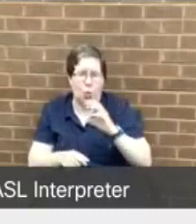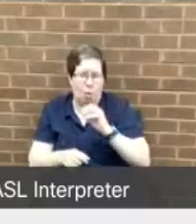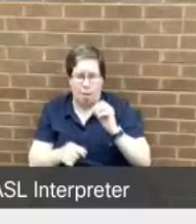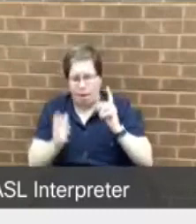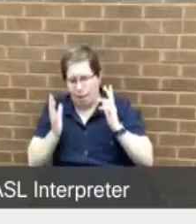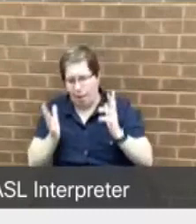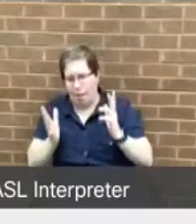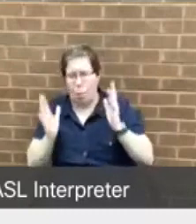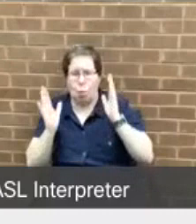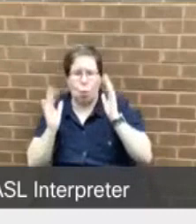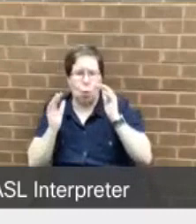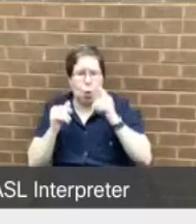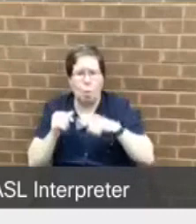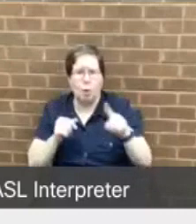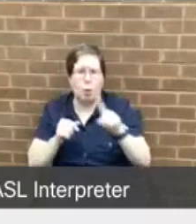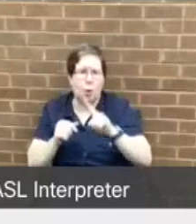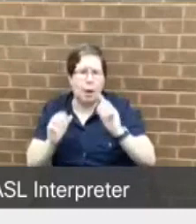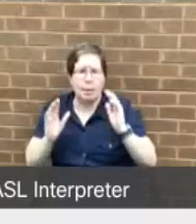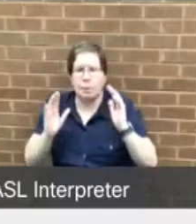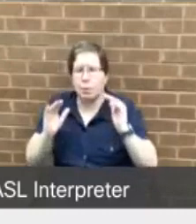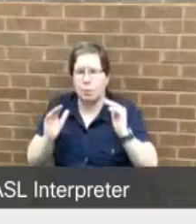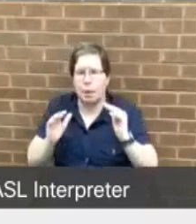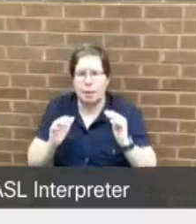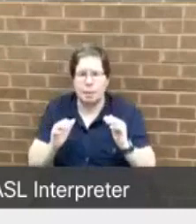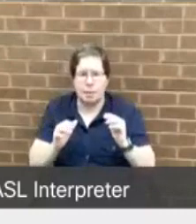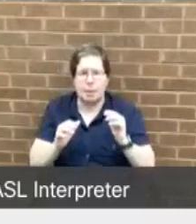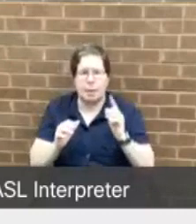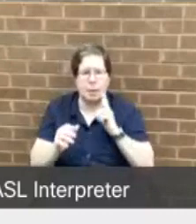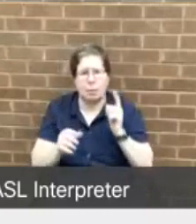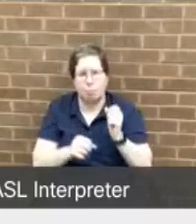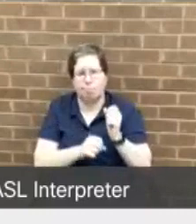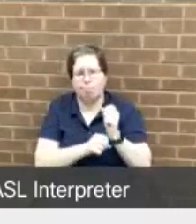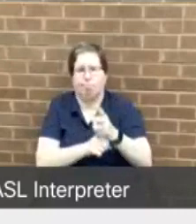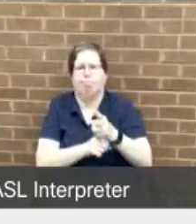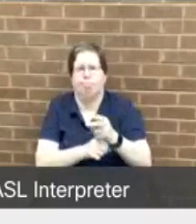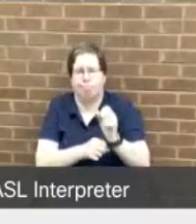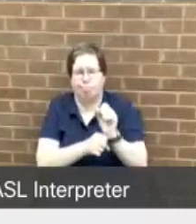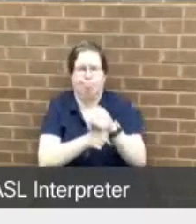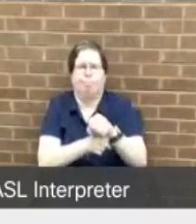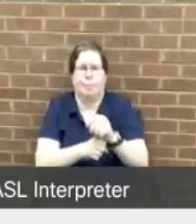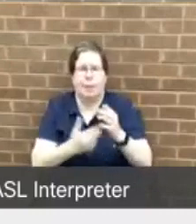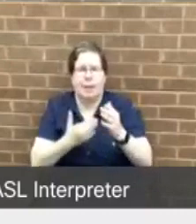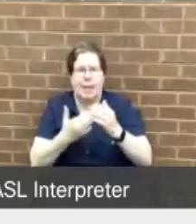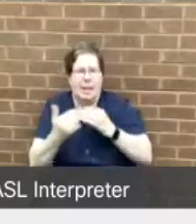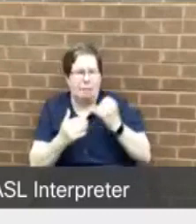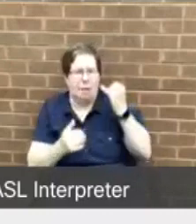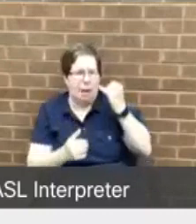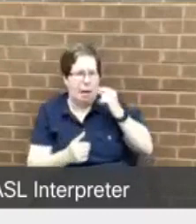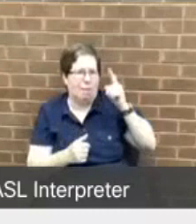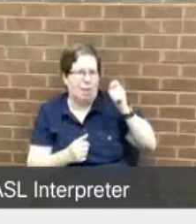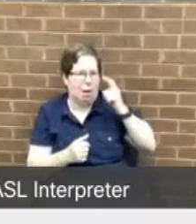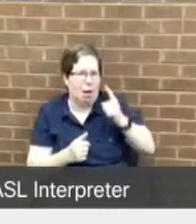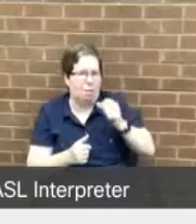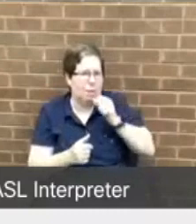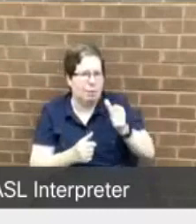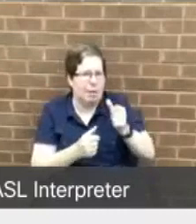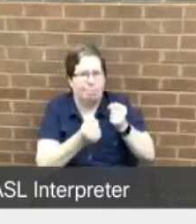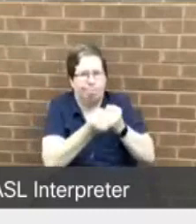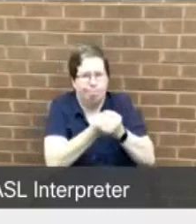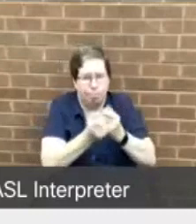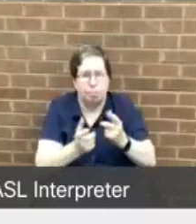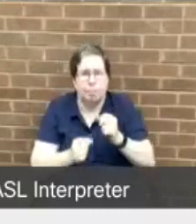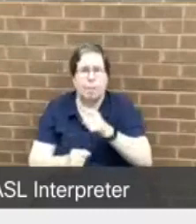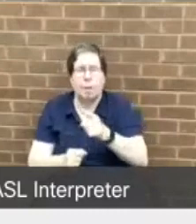are anticipating an override, even if it wasn't the governor's preference. Sure. I will tell you that